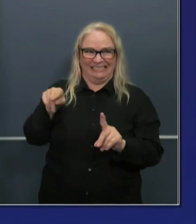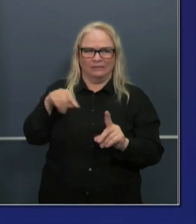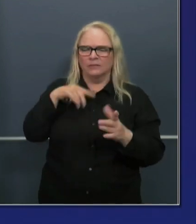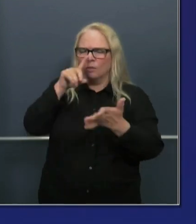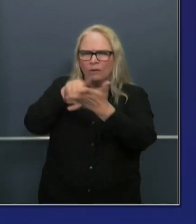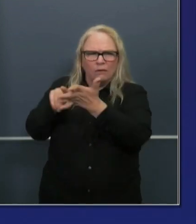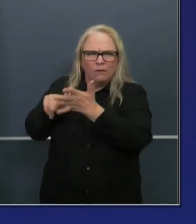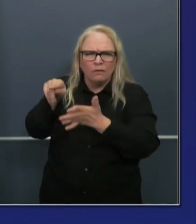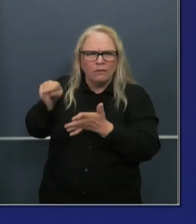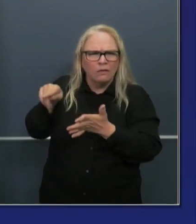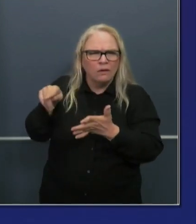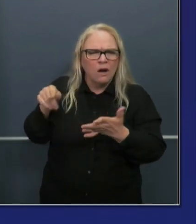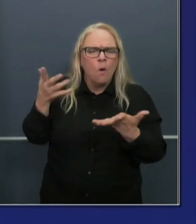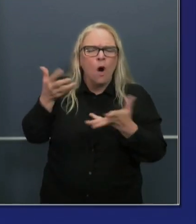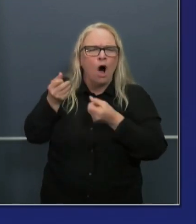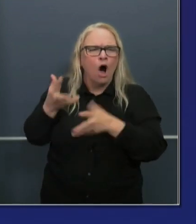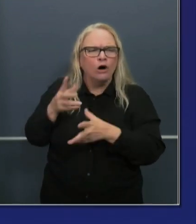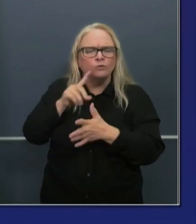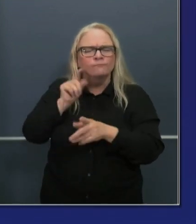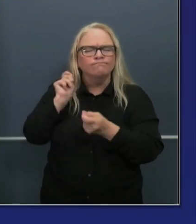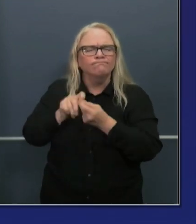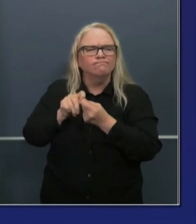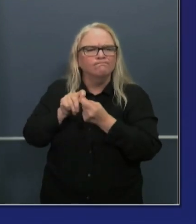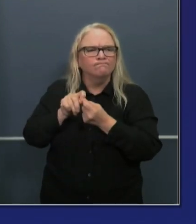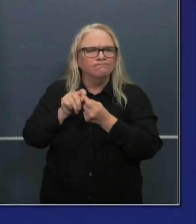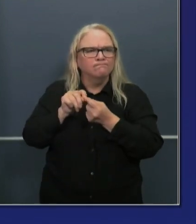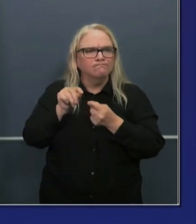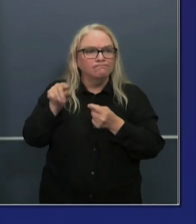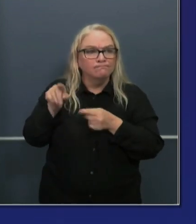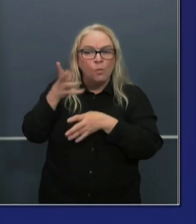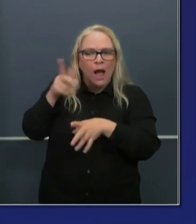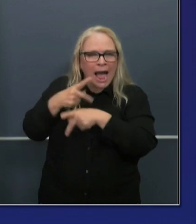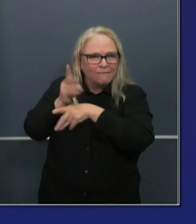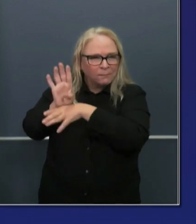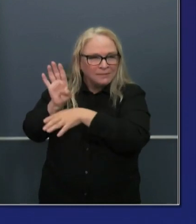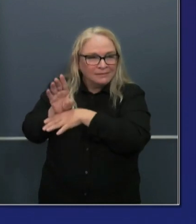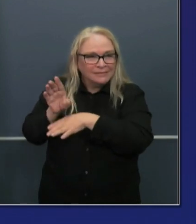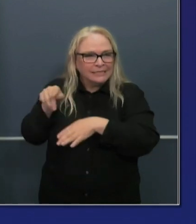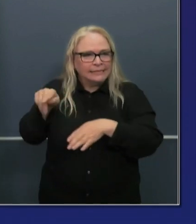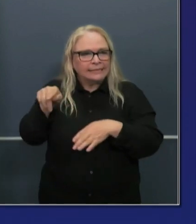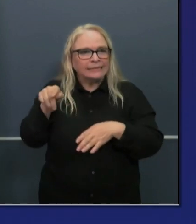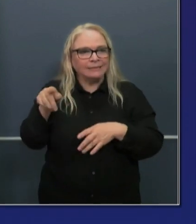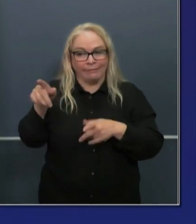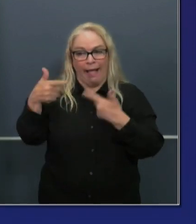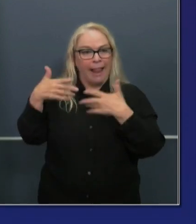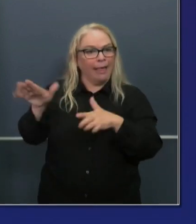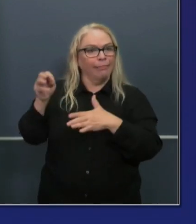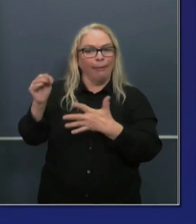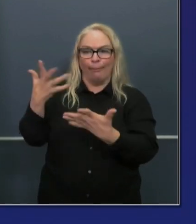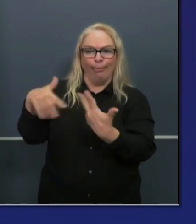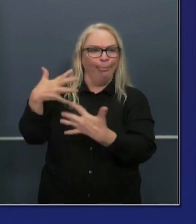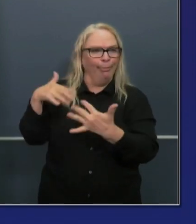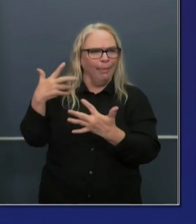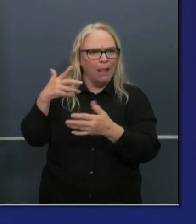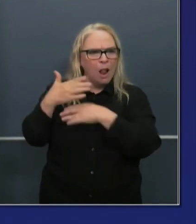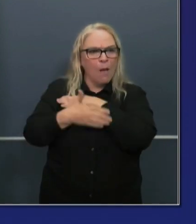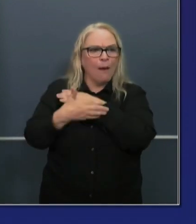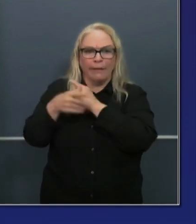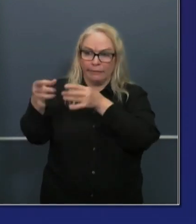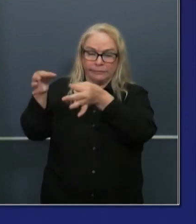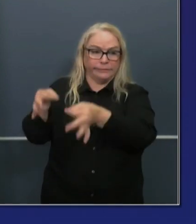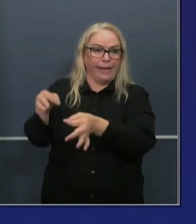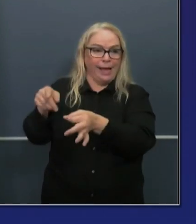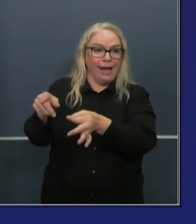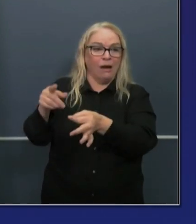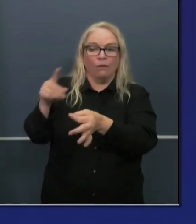being flaunted or not being supported in terms of enforcement at the local level. The state will organize itself, again, from a